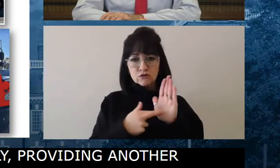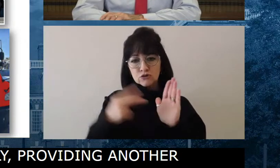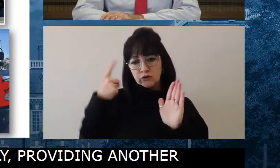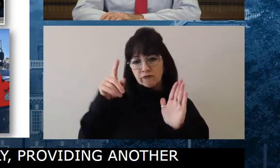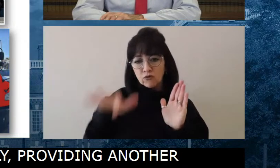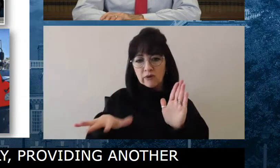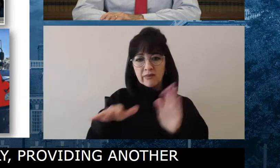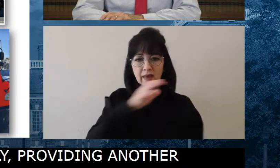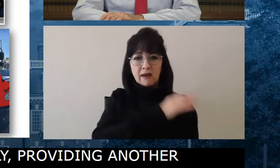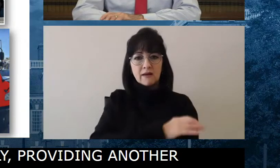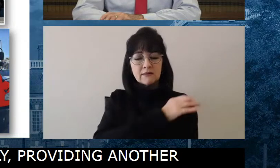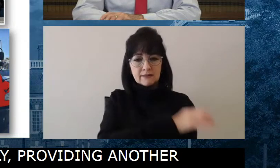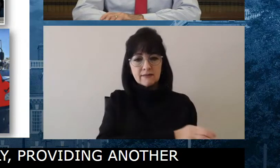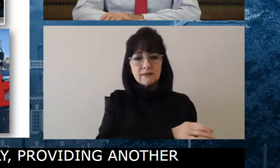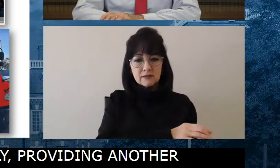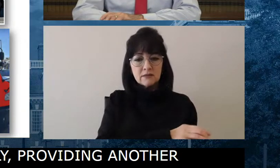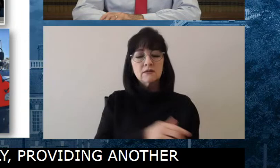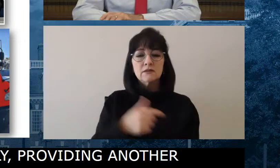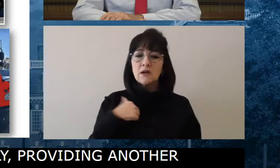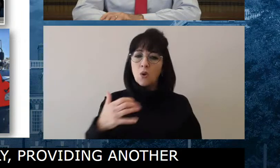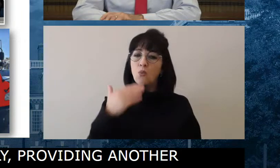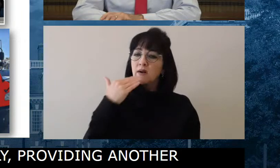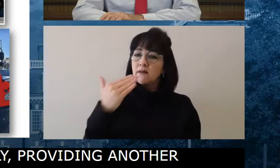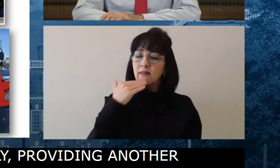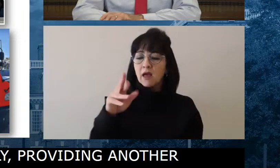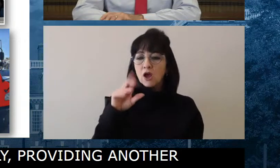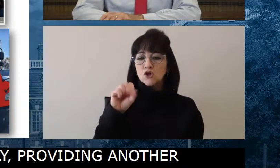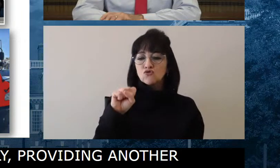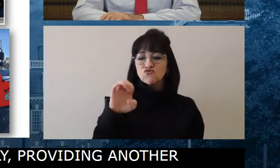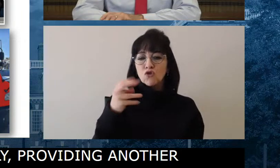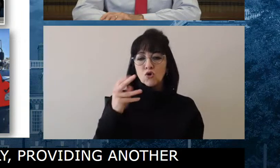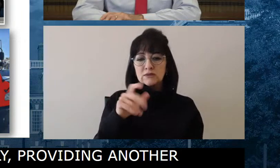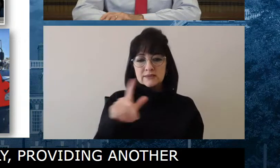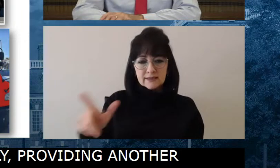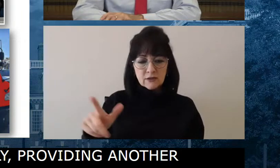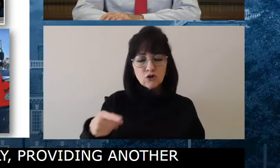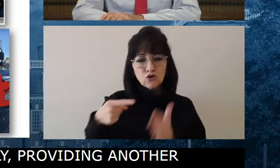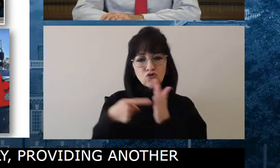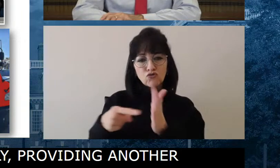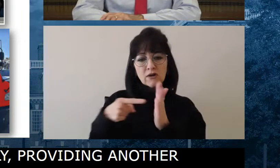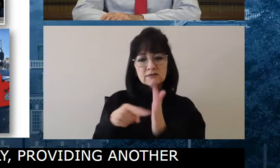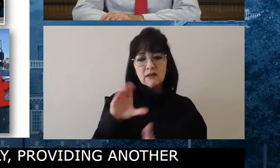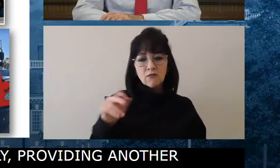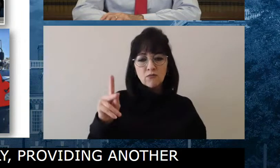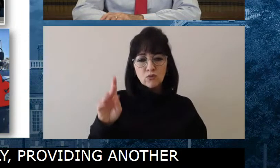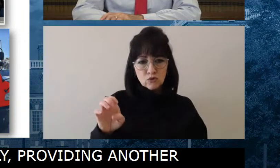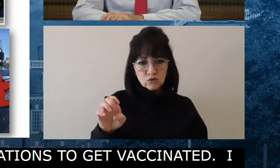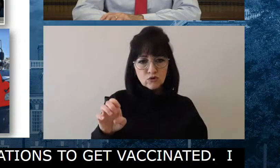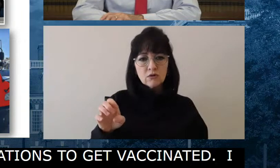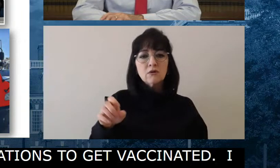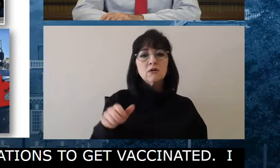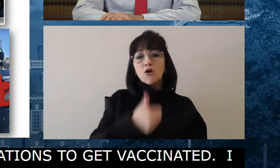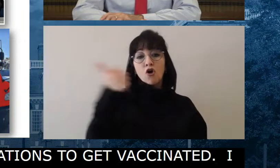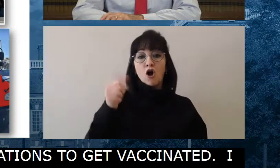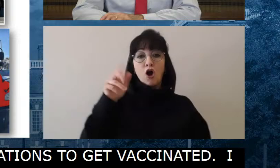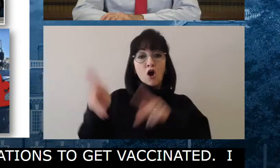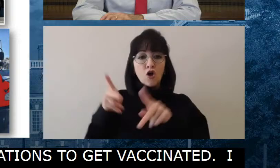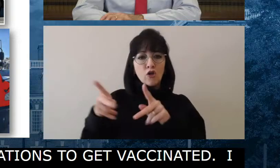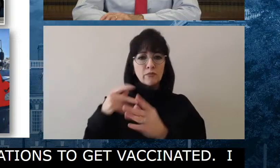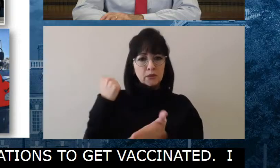Hill, Representative Cook, and others who've helped sign up members of the public to get this